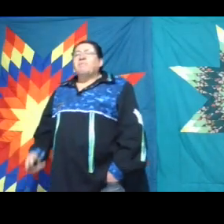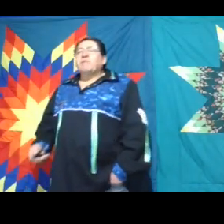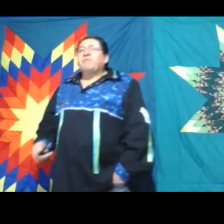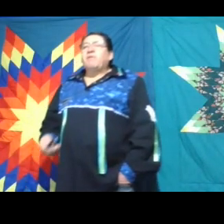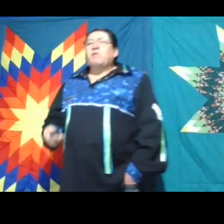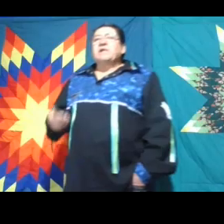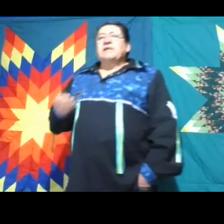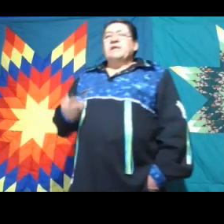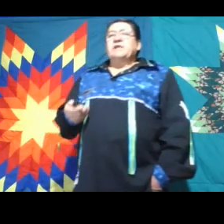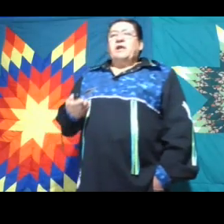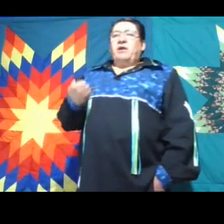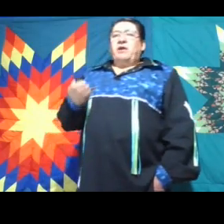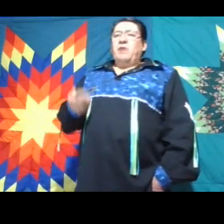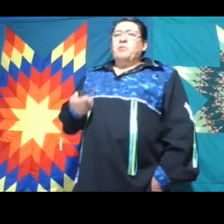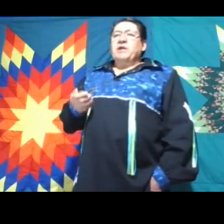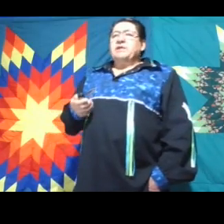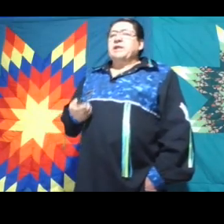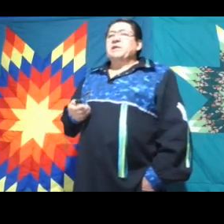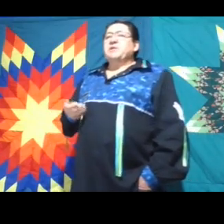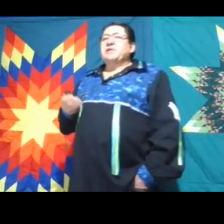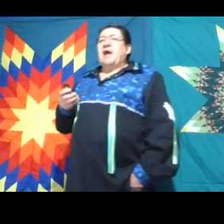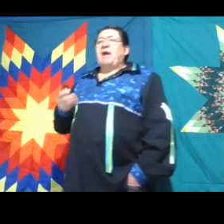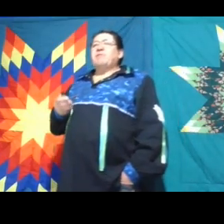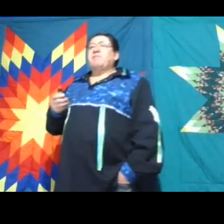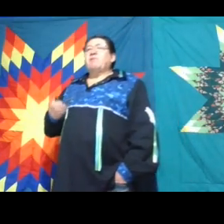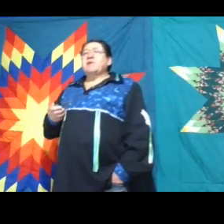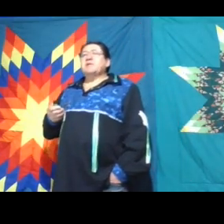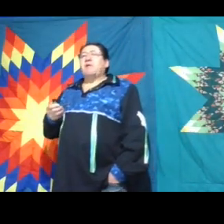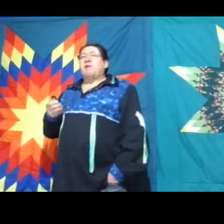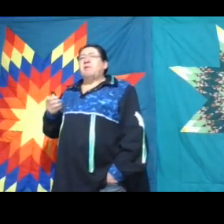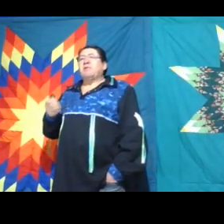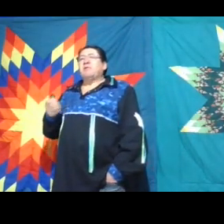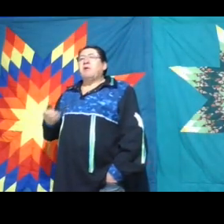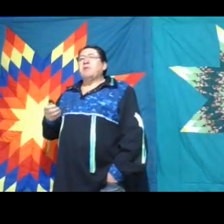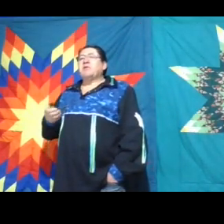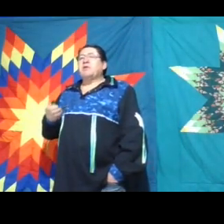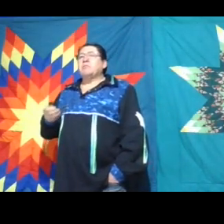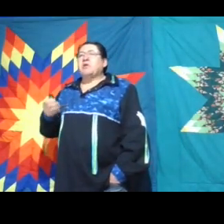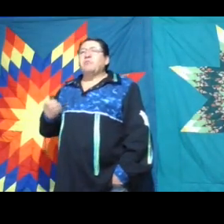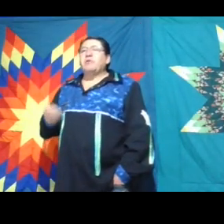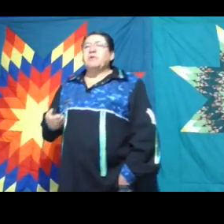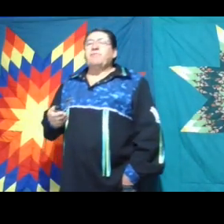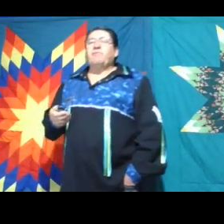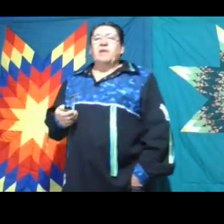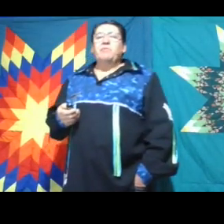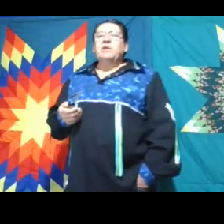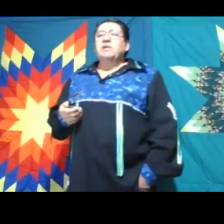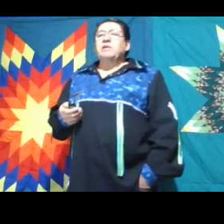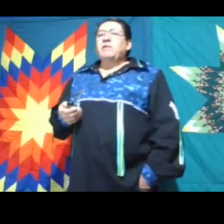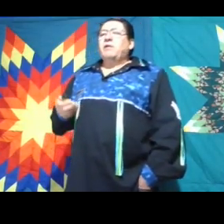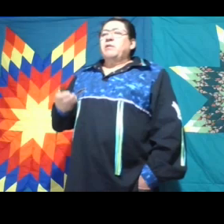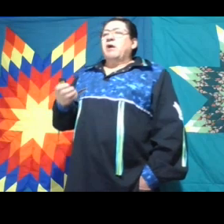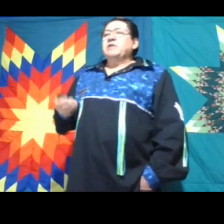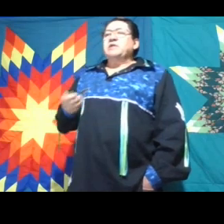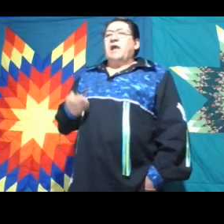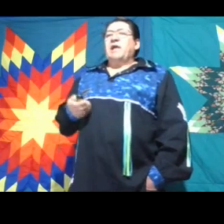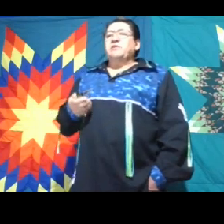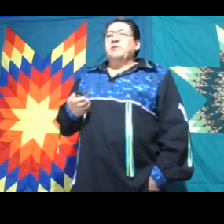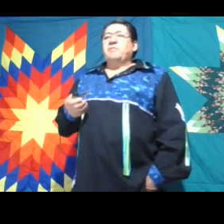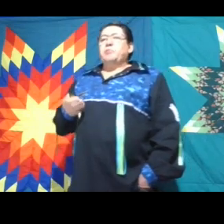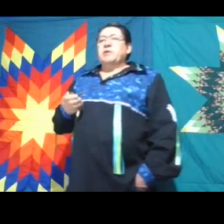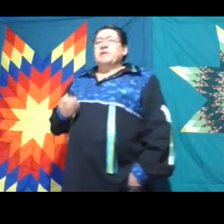We have to focus, our companies and industries have to focus on longer term career development, not